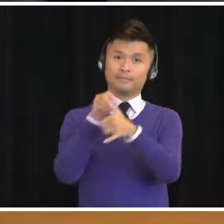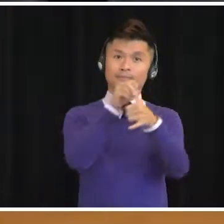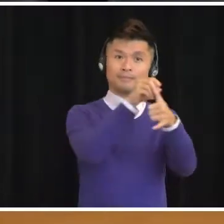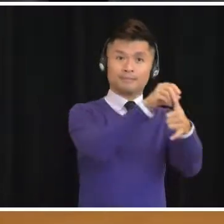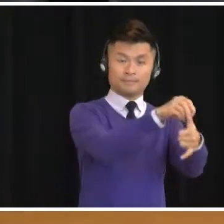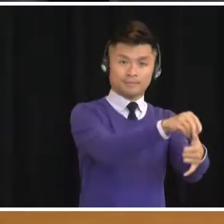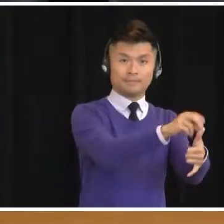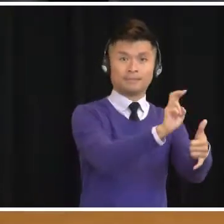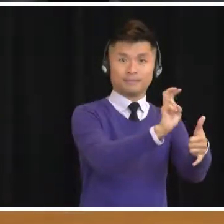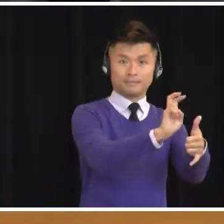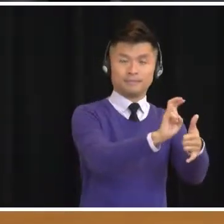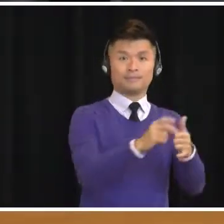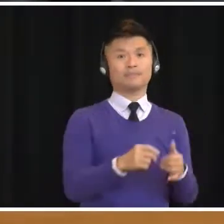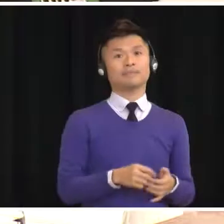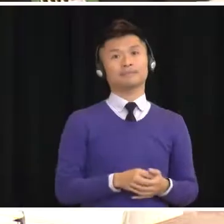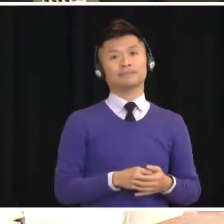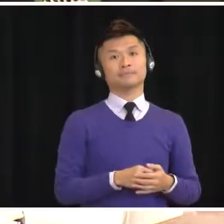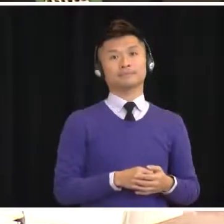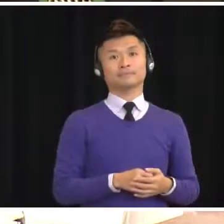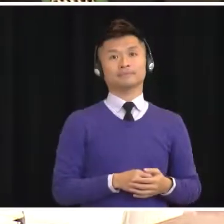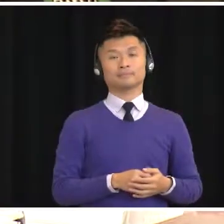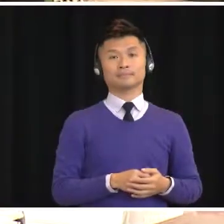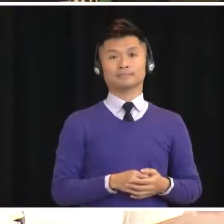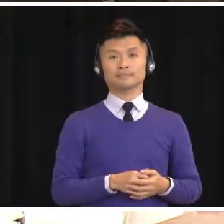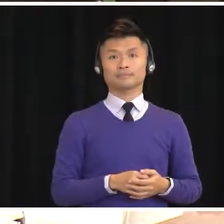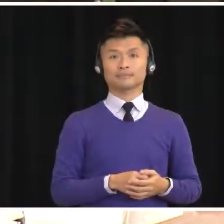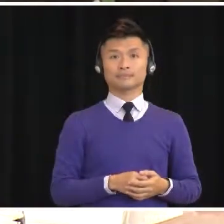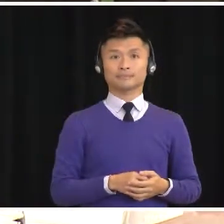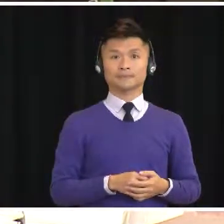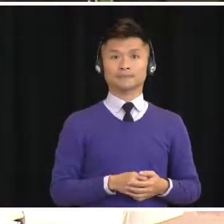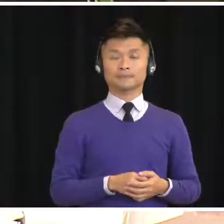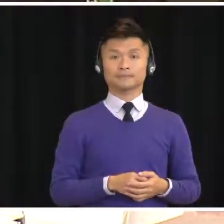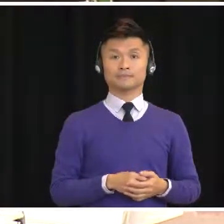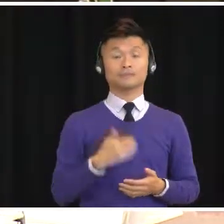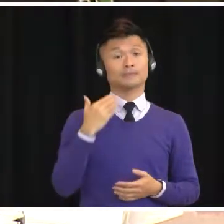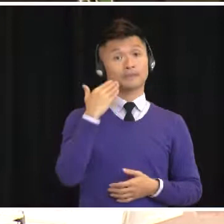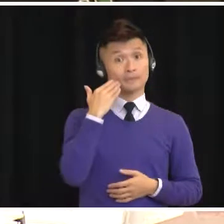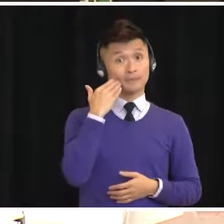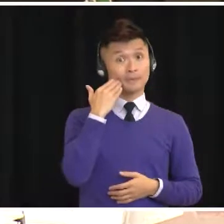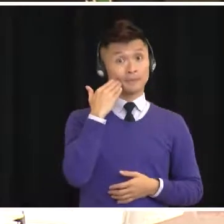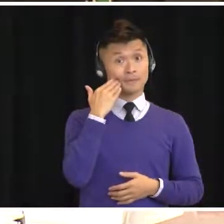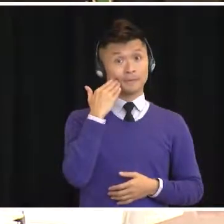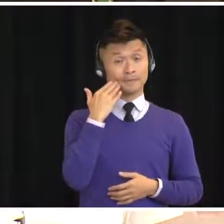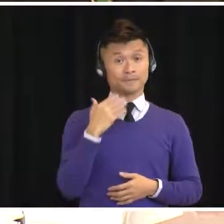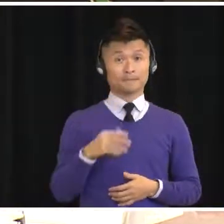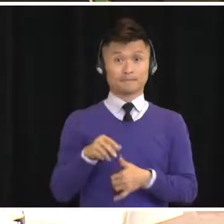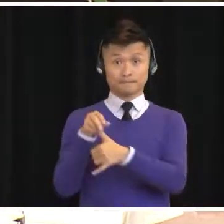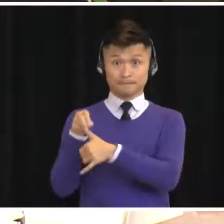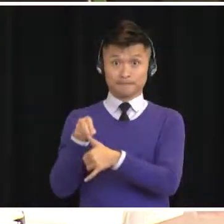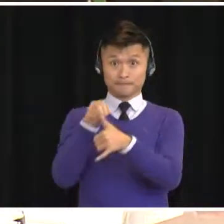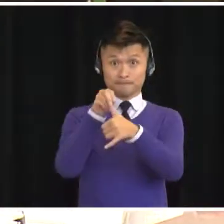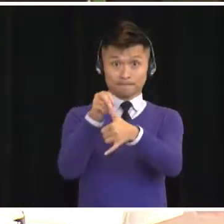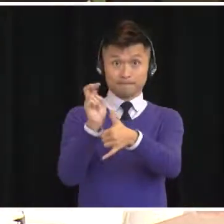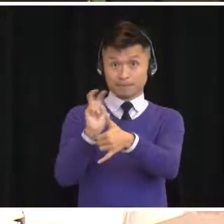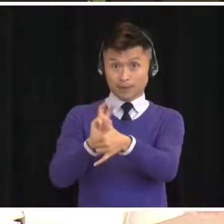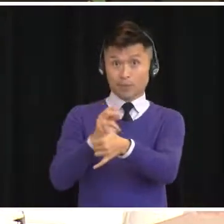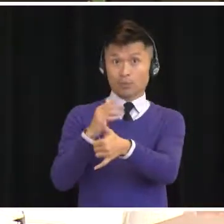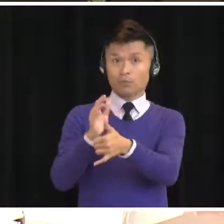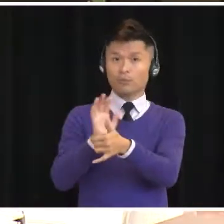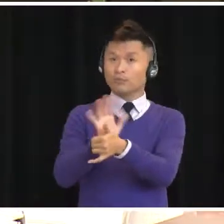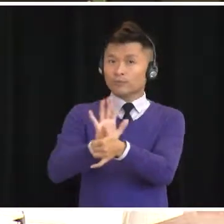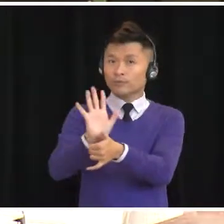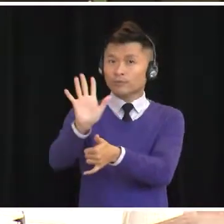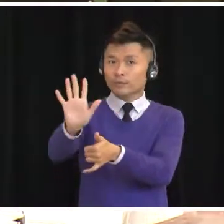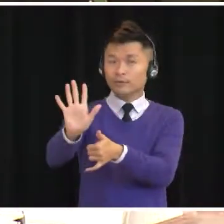can help with the arrangement for foster family or institutional care.